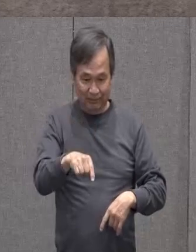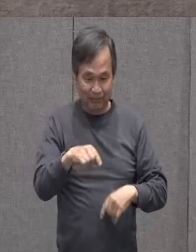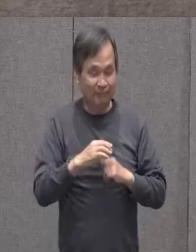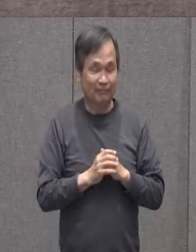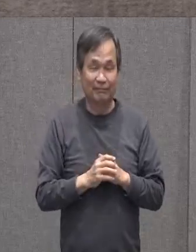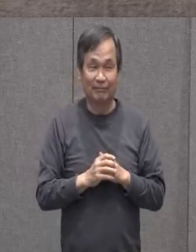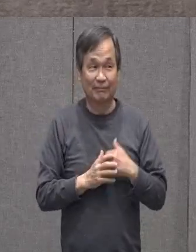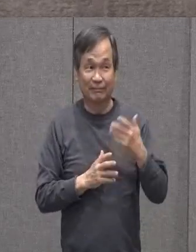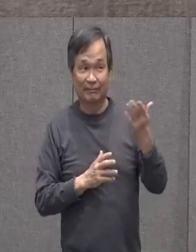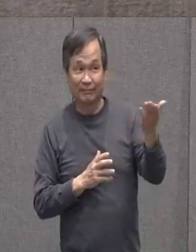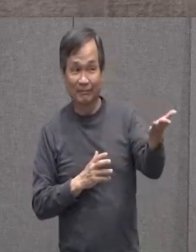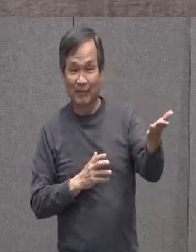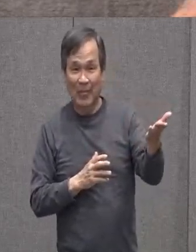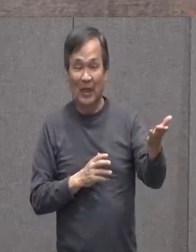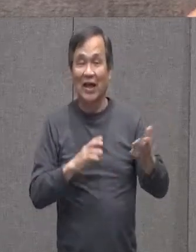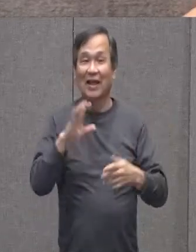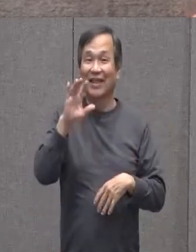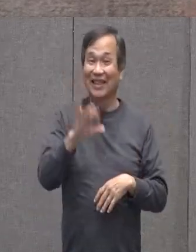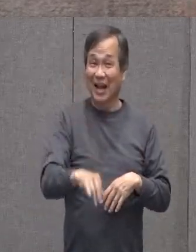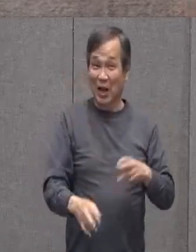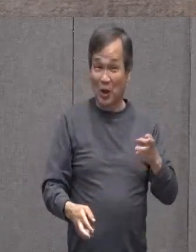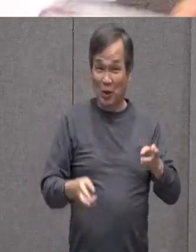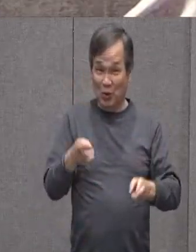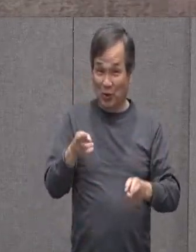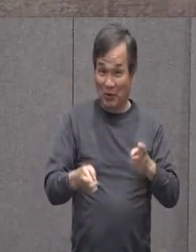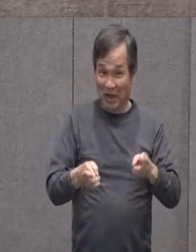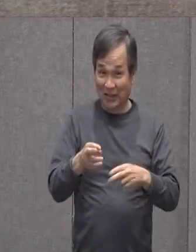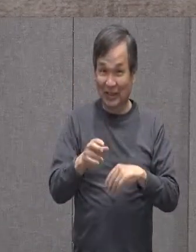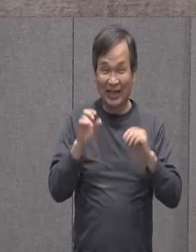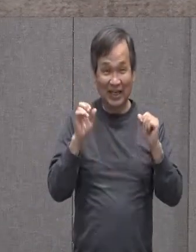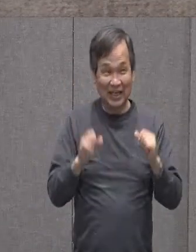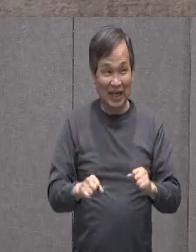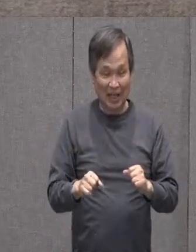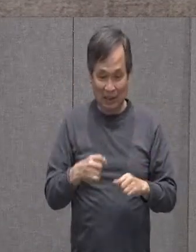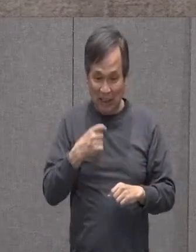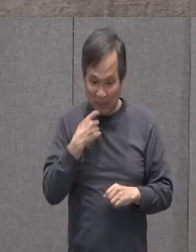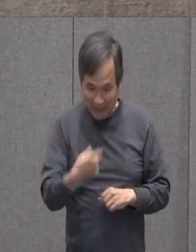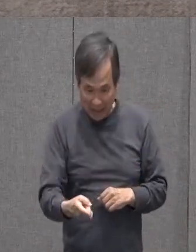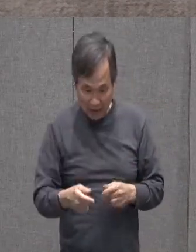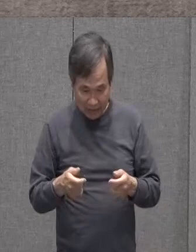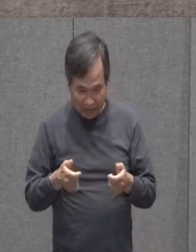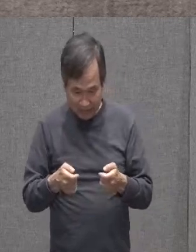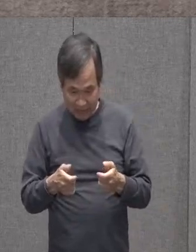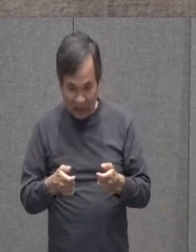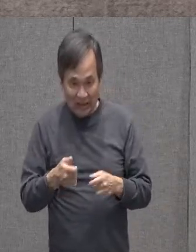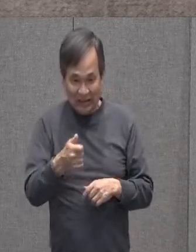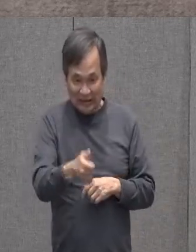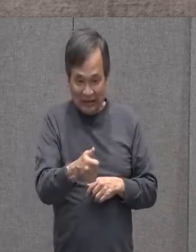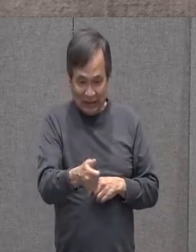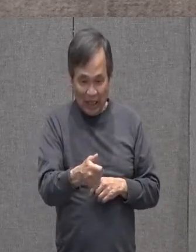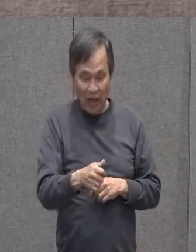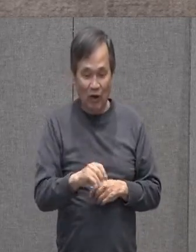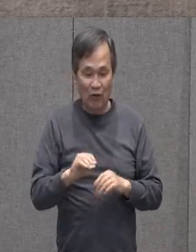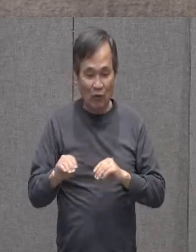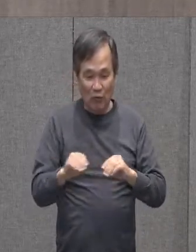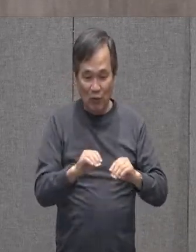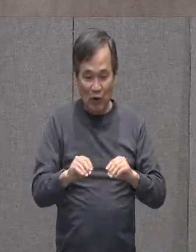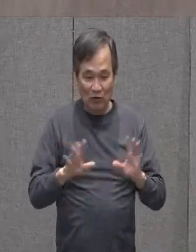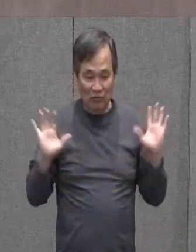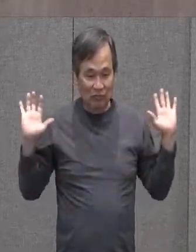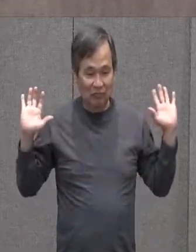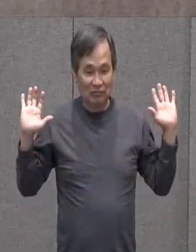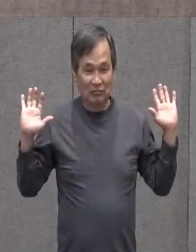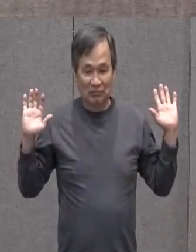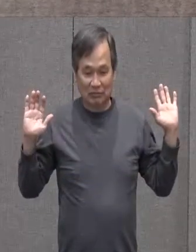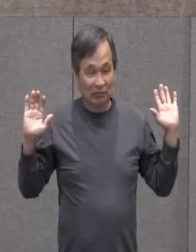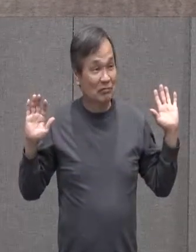So this robot can be programmed to move by itself. So let me show you really quick and